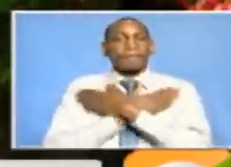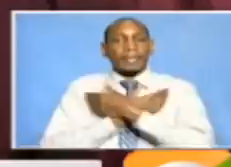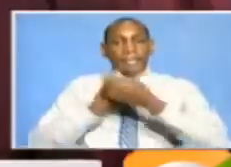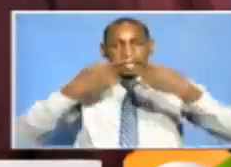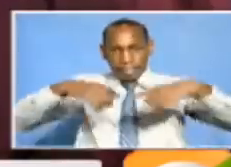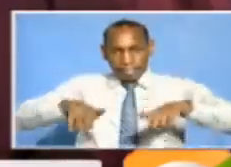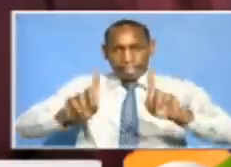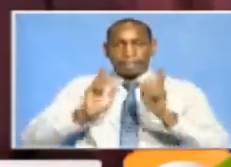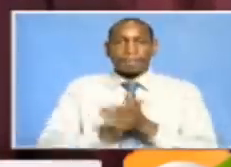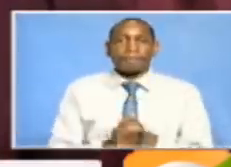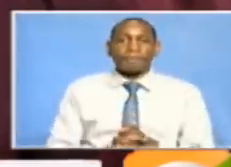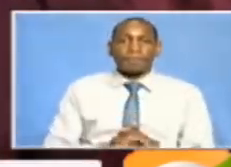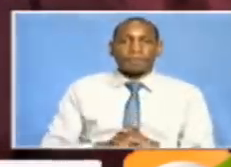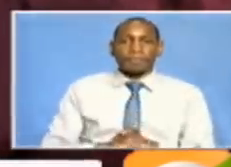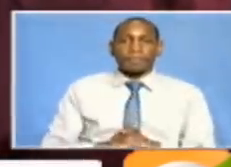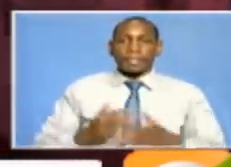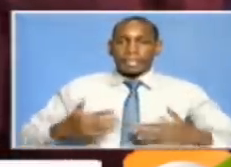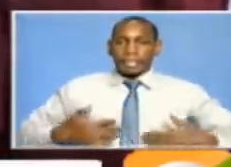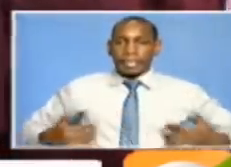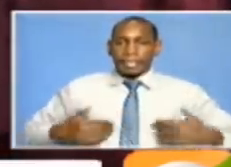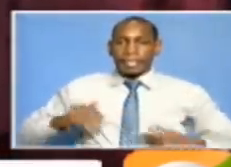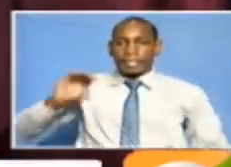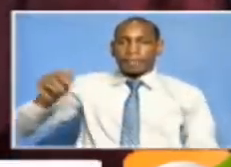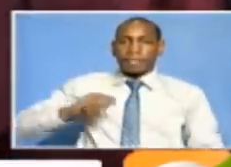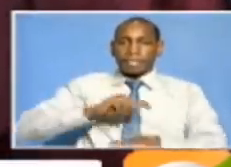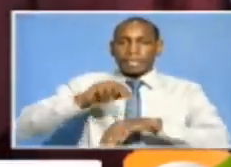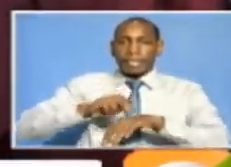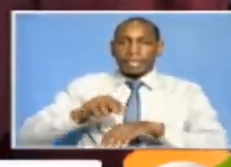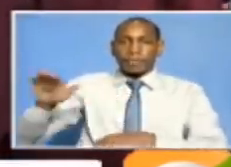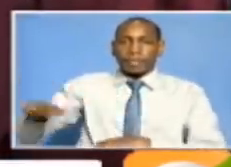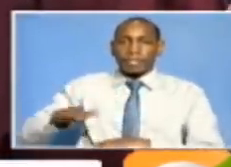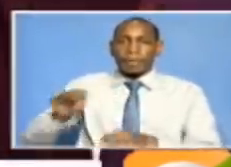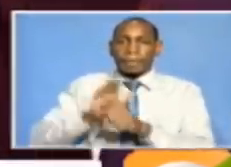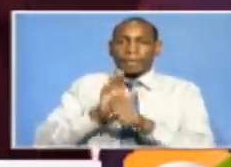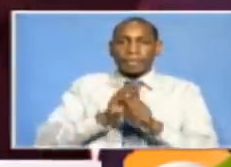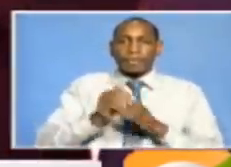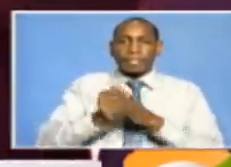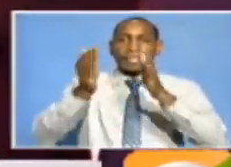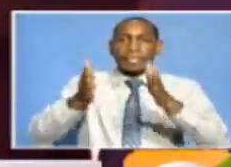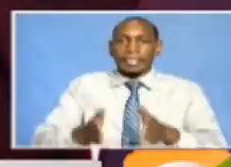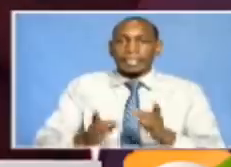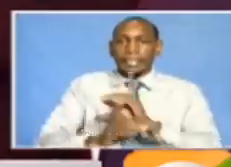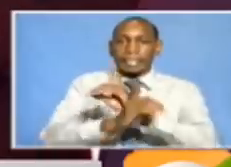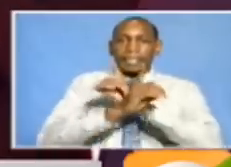yourselves. And in Garissa County, National Assembly Majority Leader Aden Duale